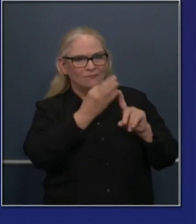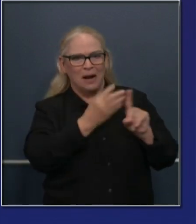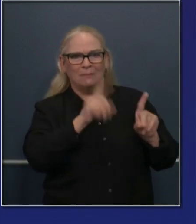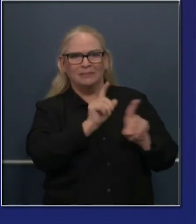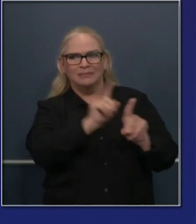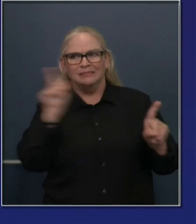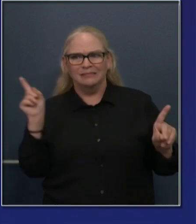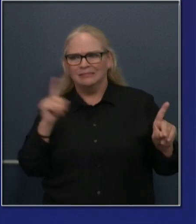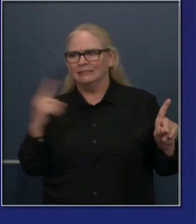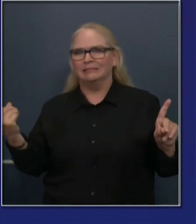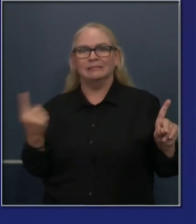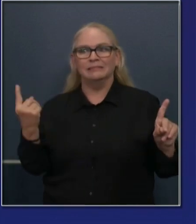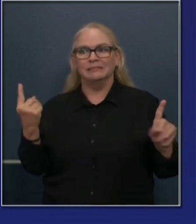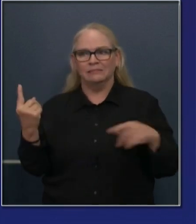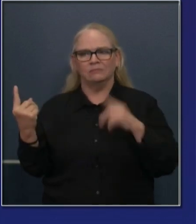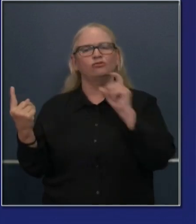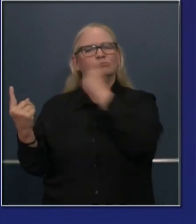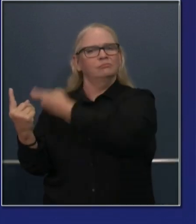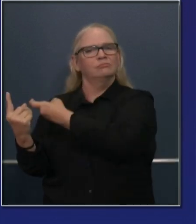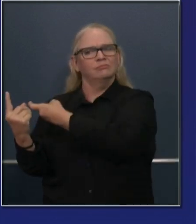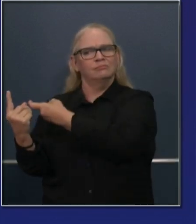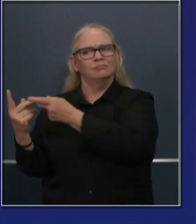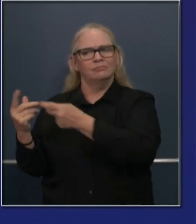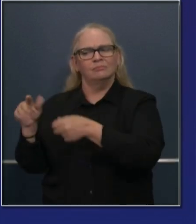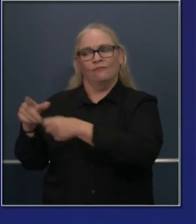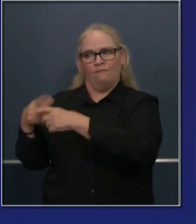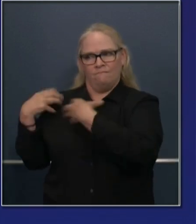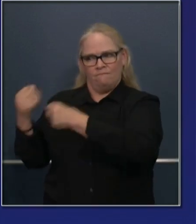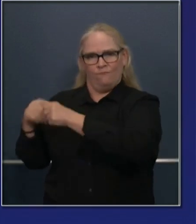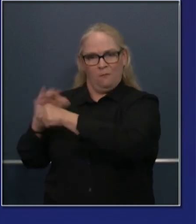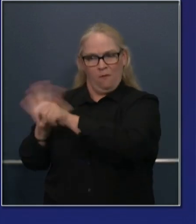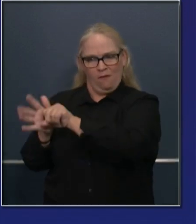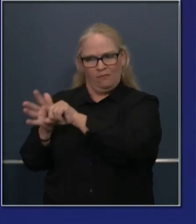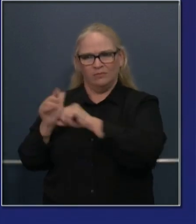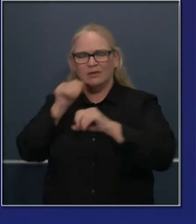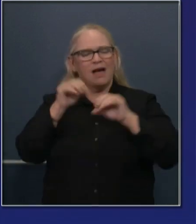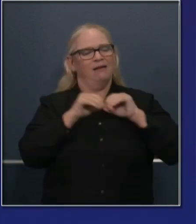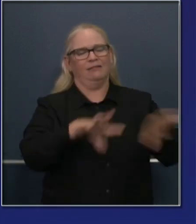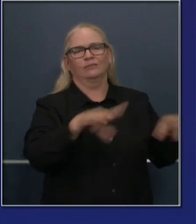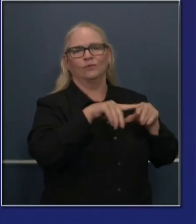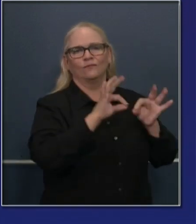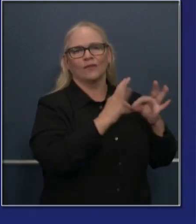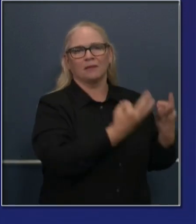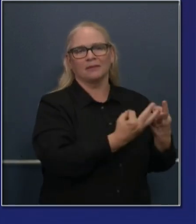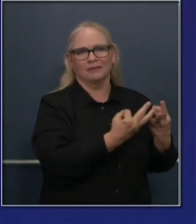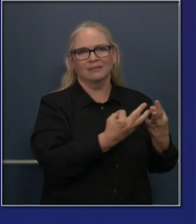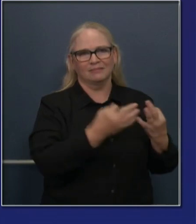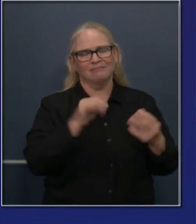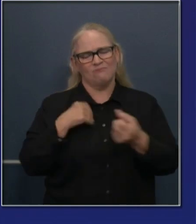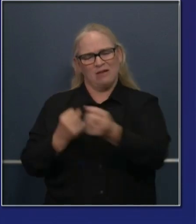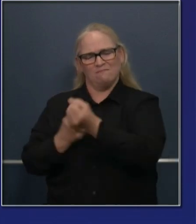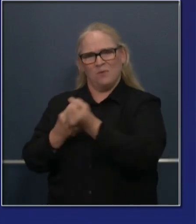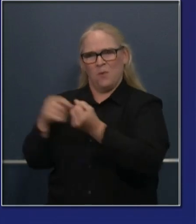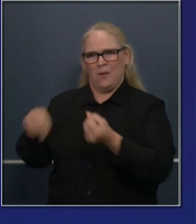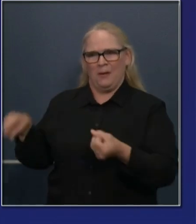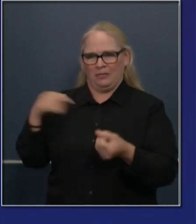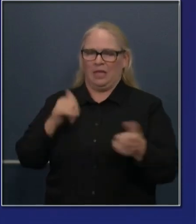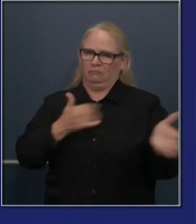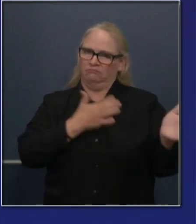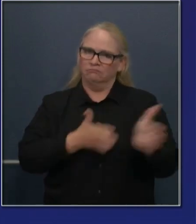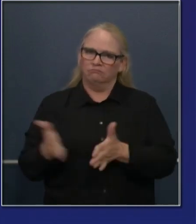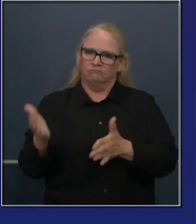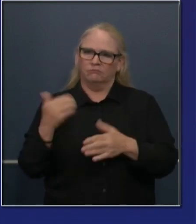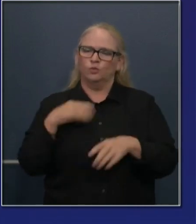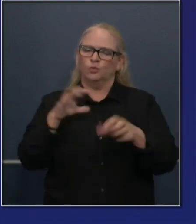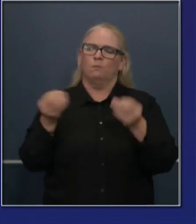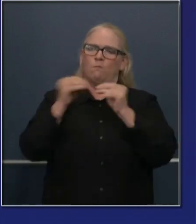portfolio and identifying additional assets within that portfolio to provide expanded opportunities in that space, more resources